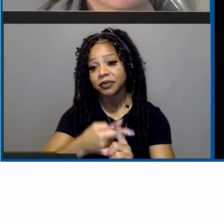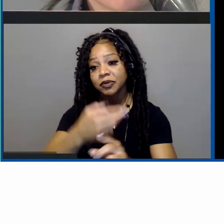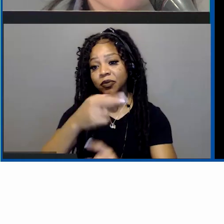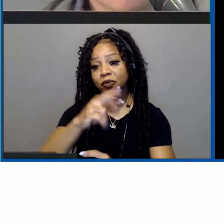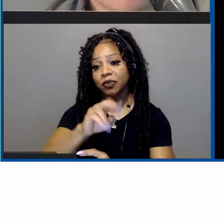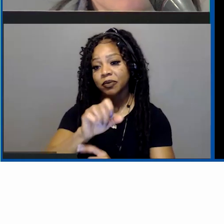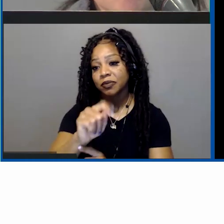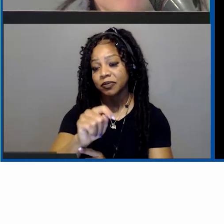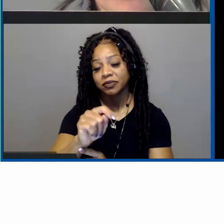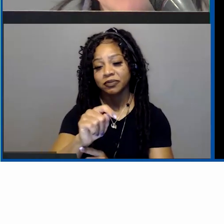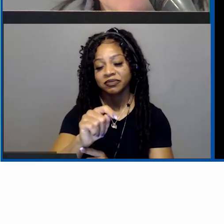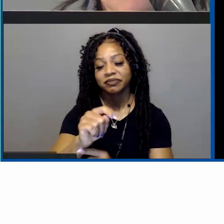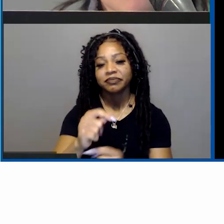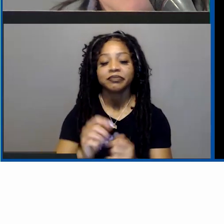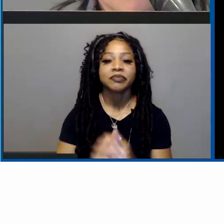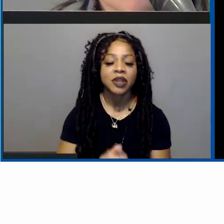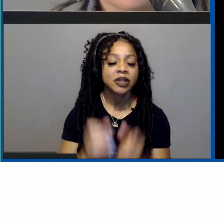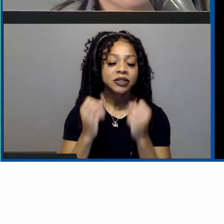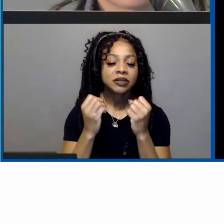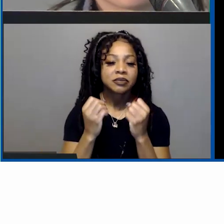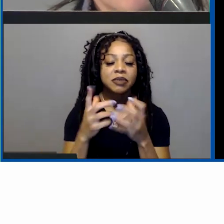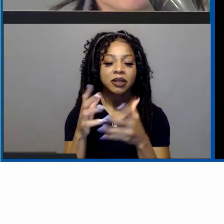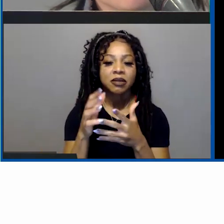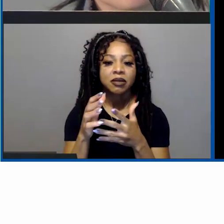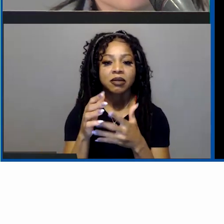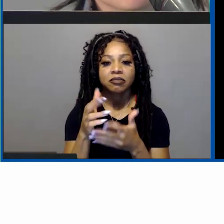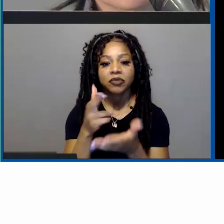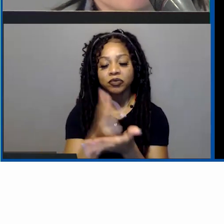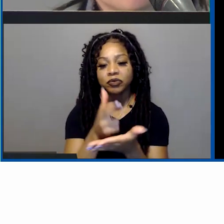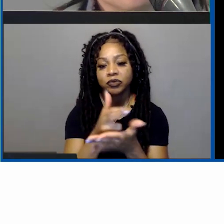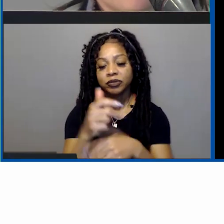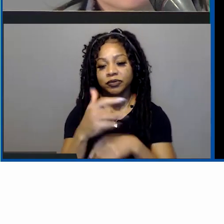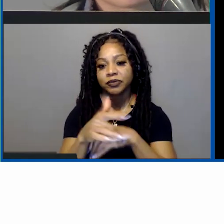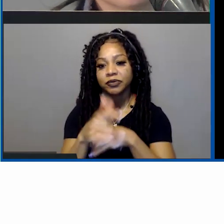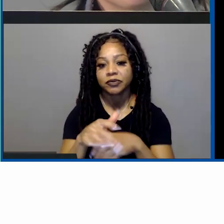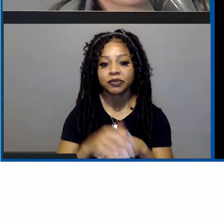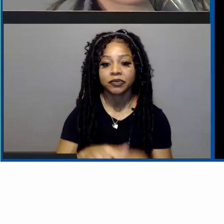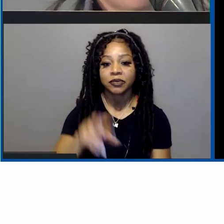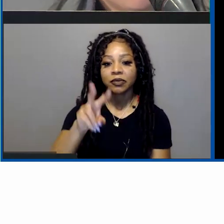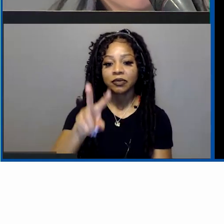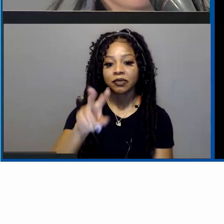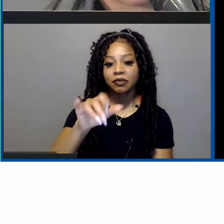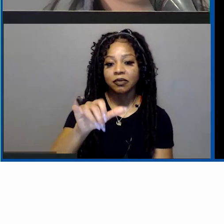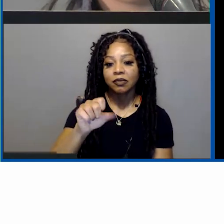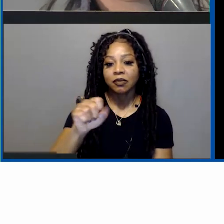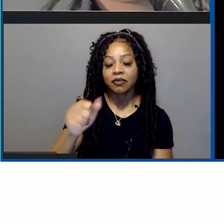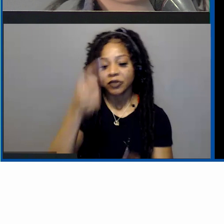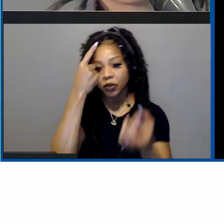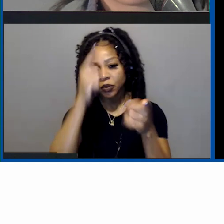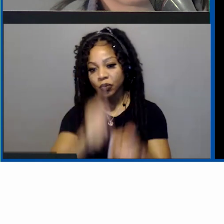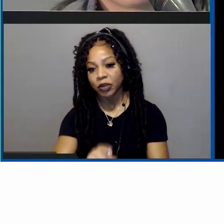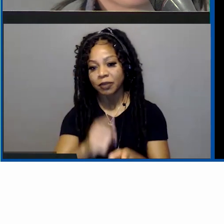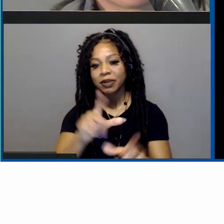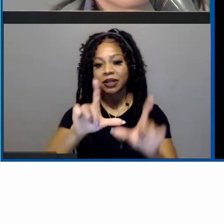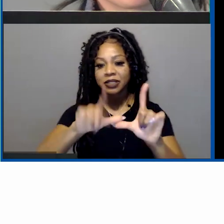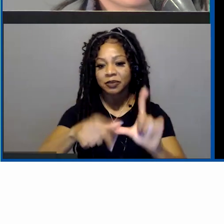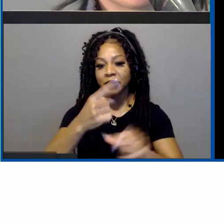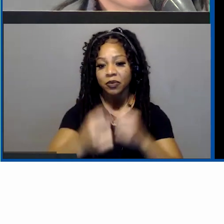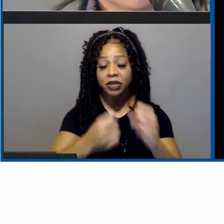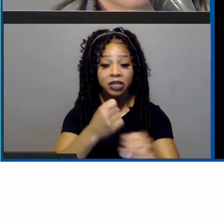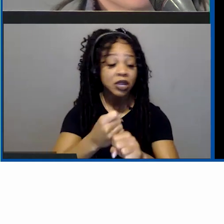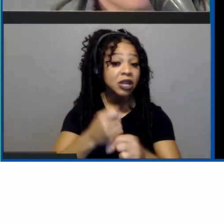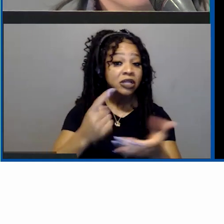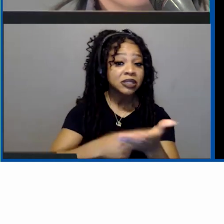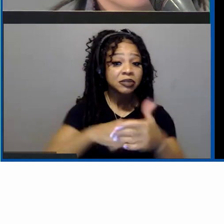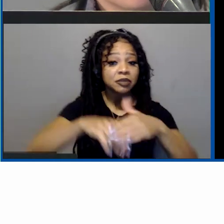So there's lots of things that they can provide. Visa agreements are maximum 1 year at a time. Sometimes they're shorter